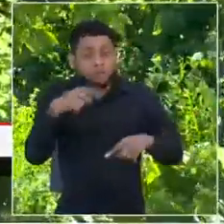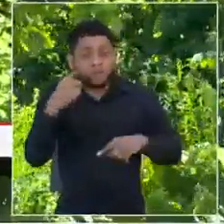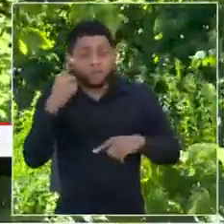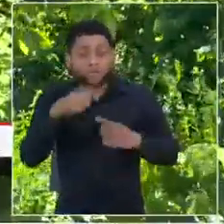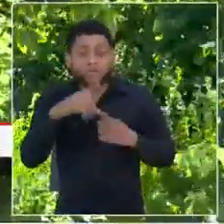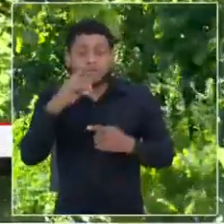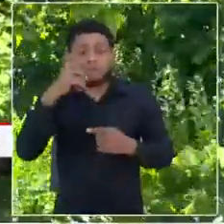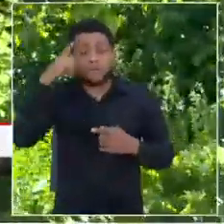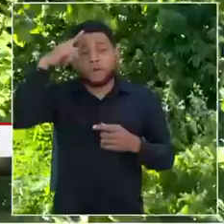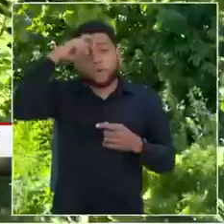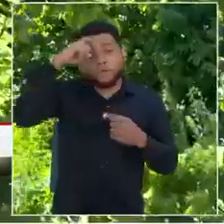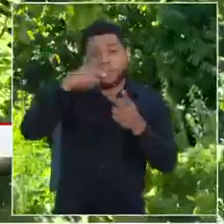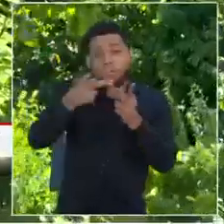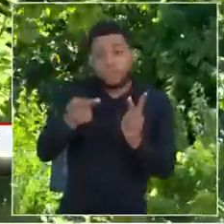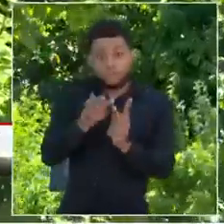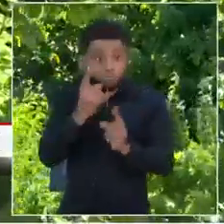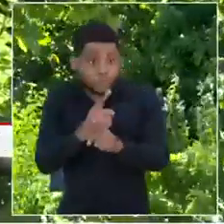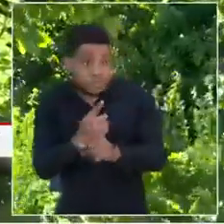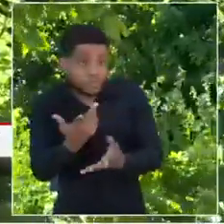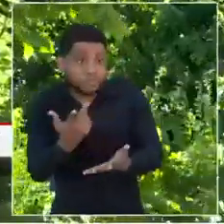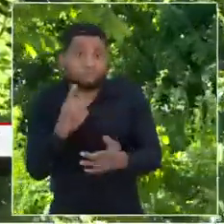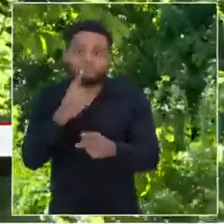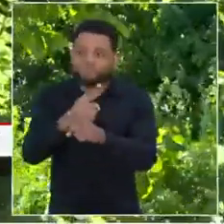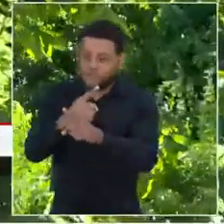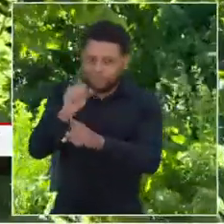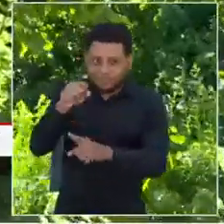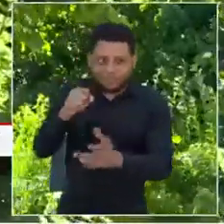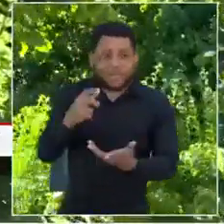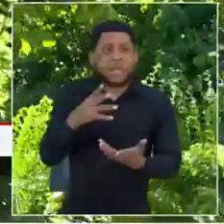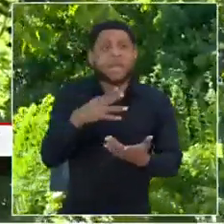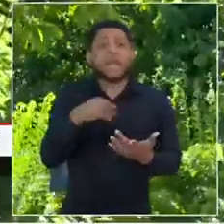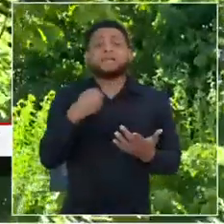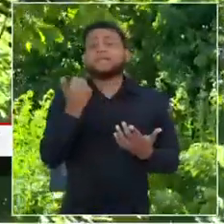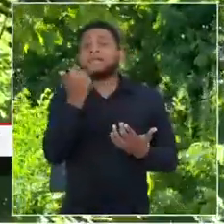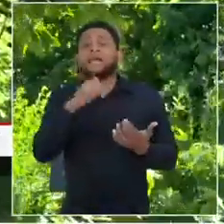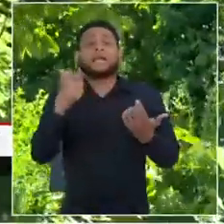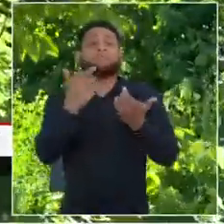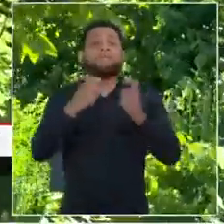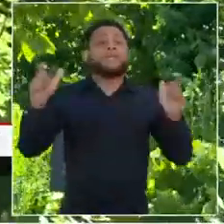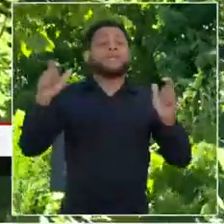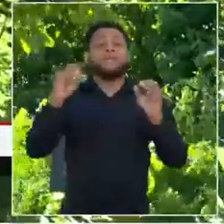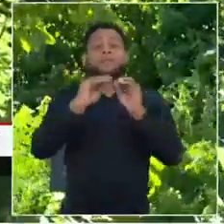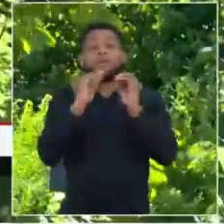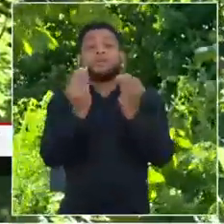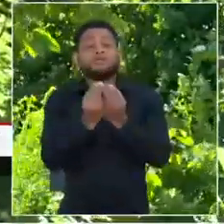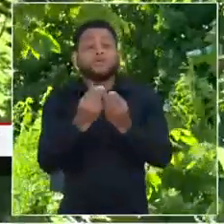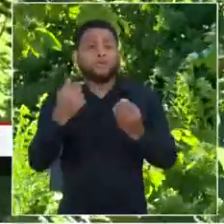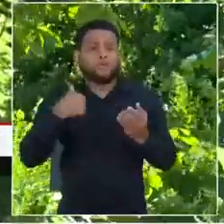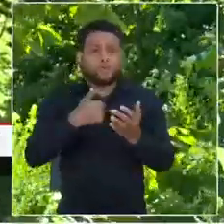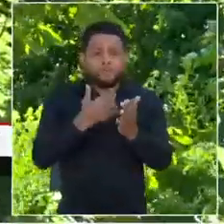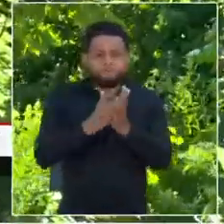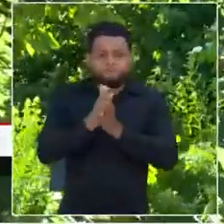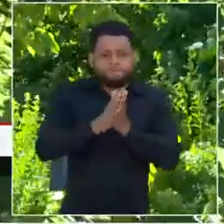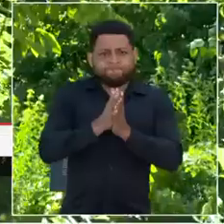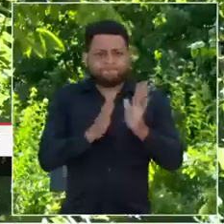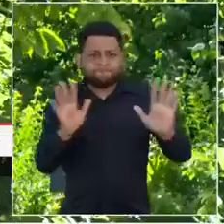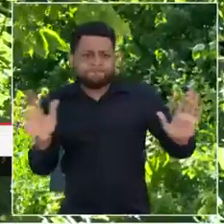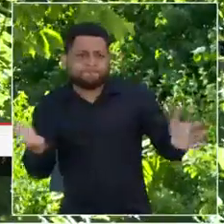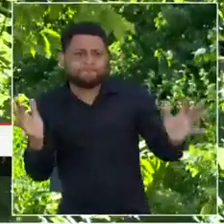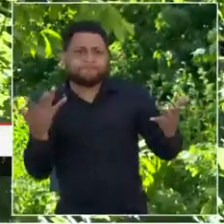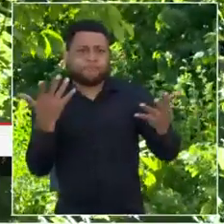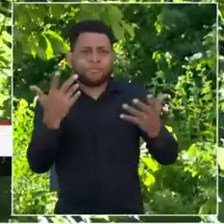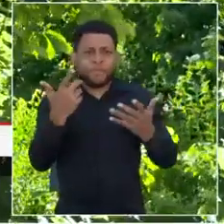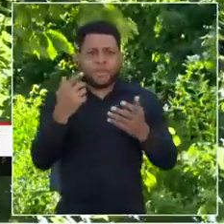Yes. However, like in any major organization, it's what you do to bring additional visitors that have a larger impact